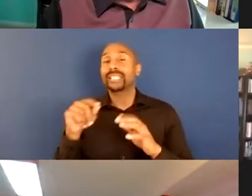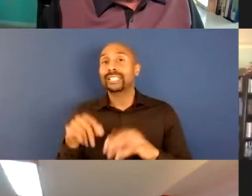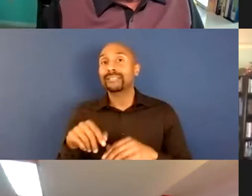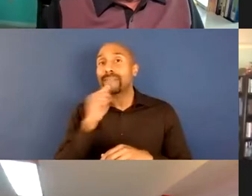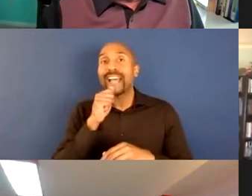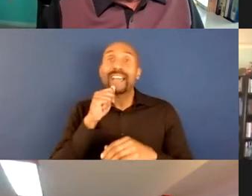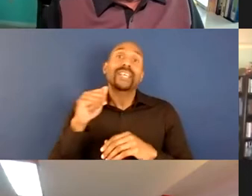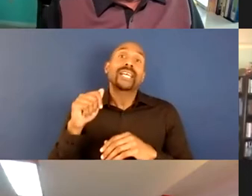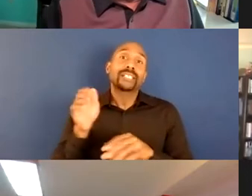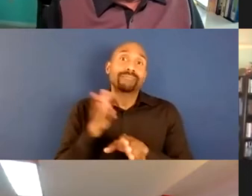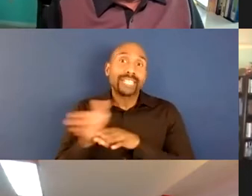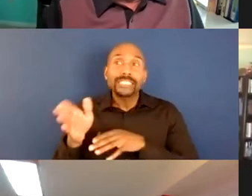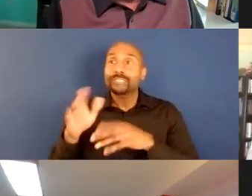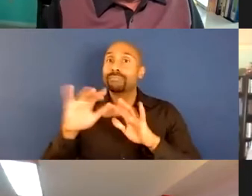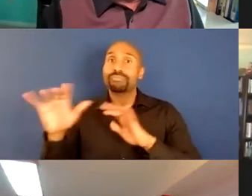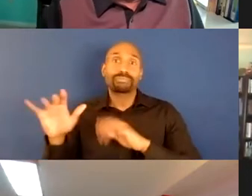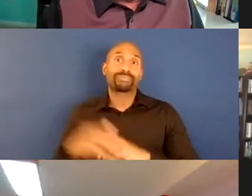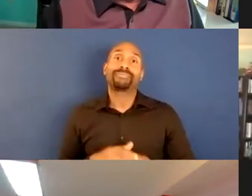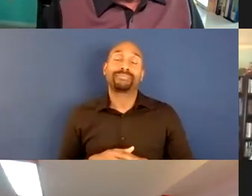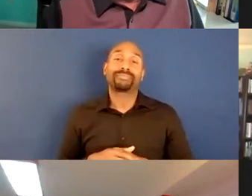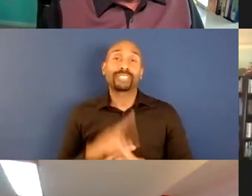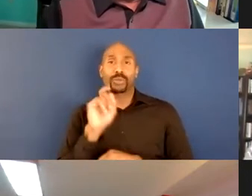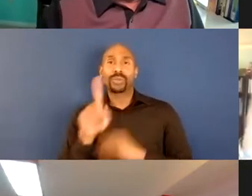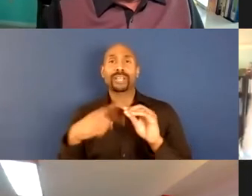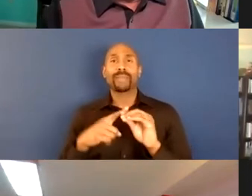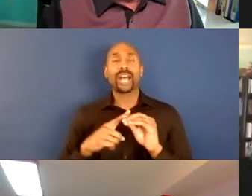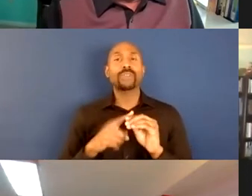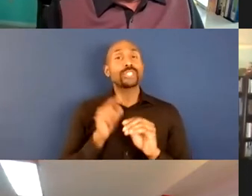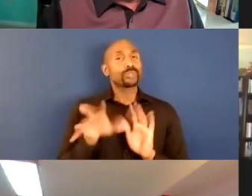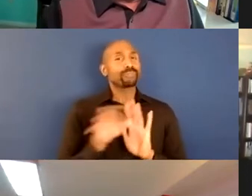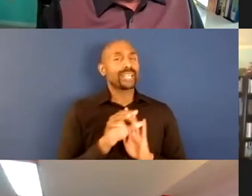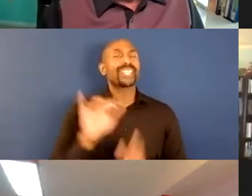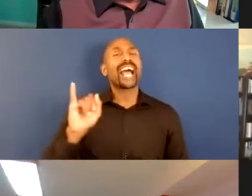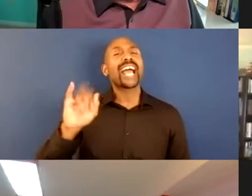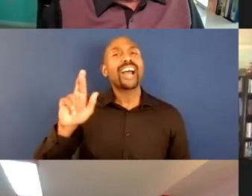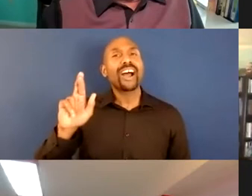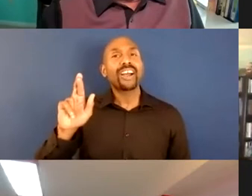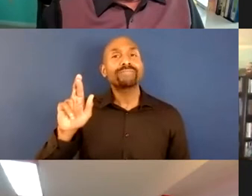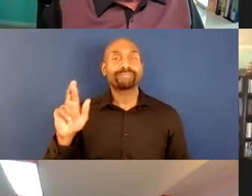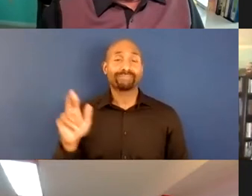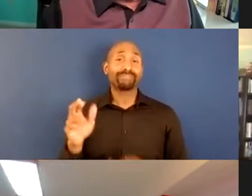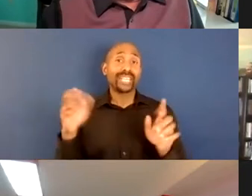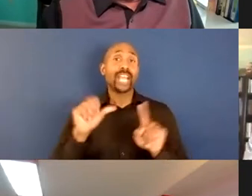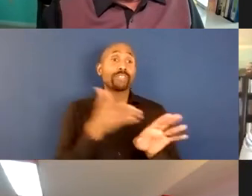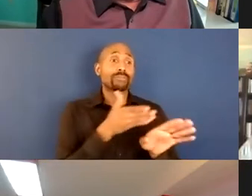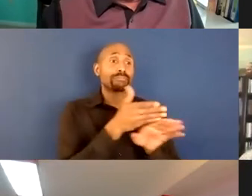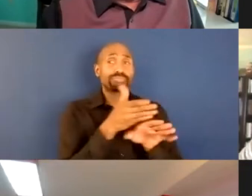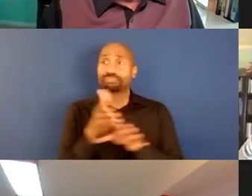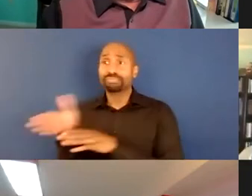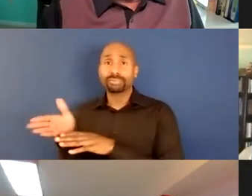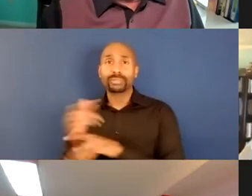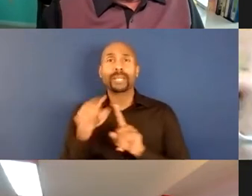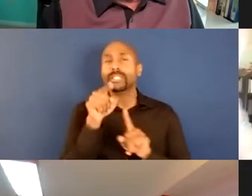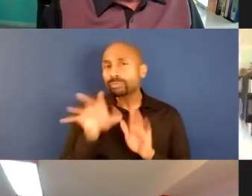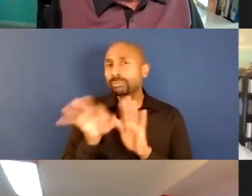So I wanted to ask you about your selection of IR among all fields out there, and if you are committed to transforming IR as a